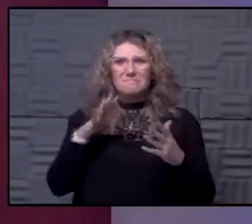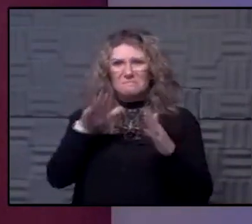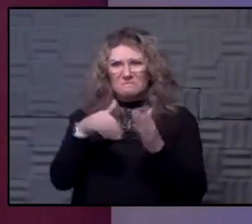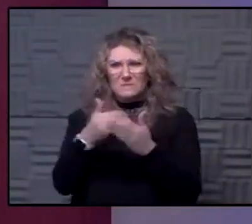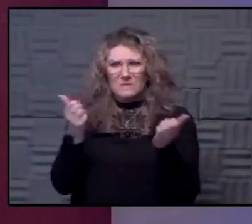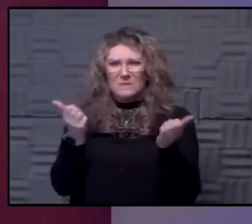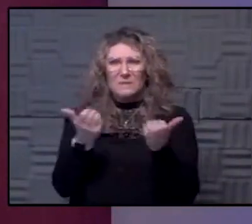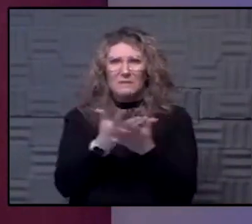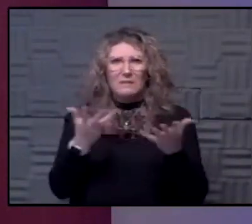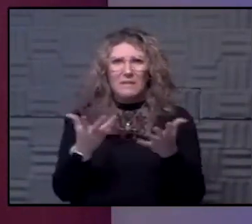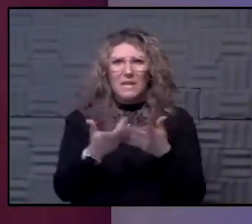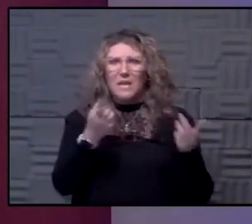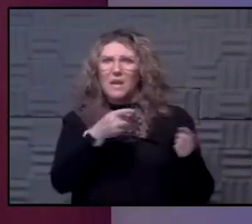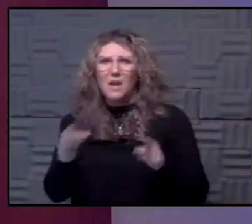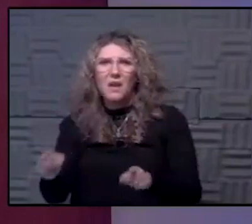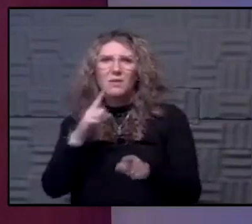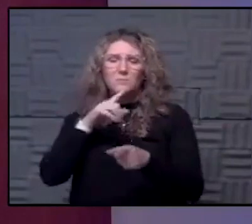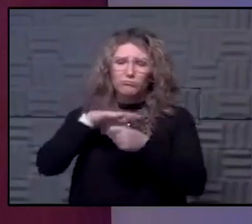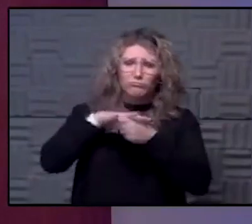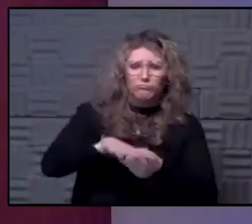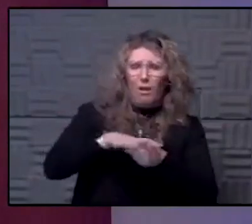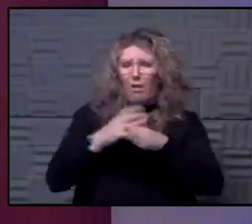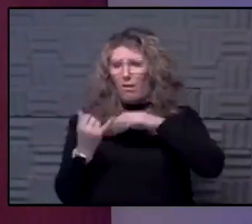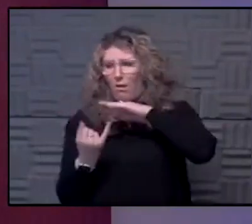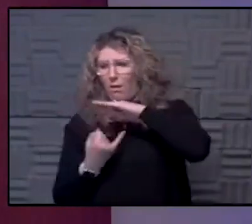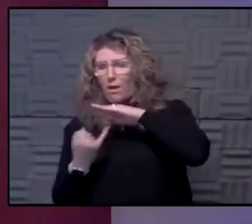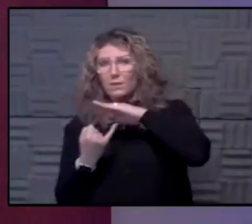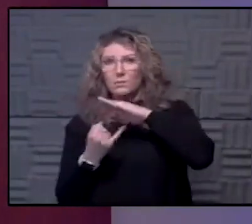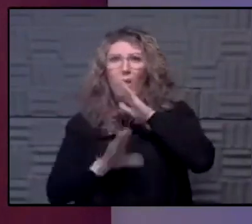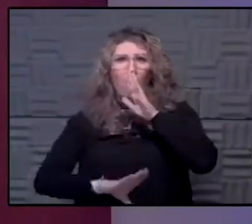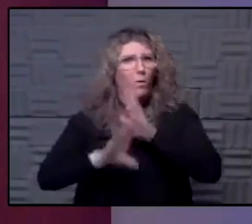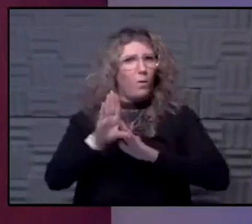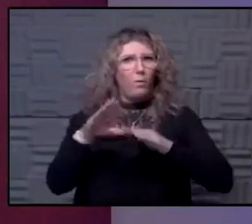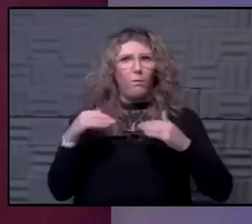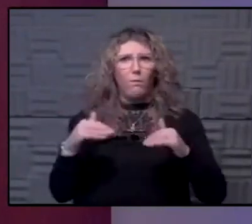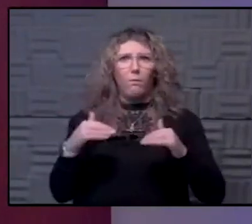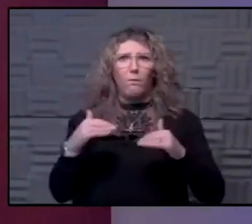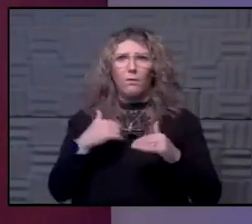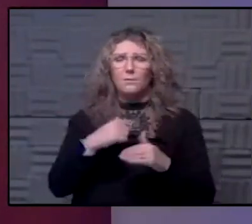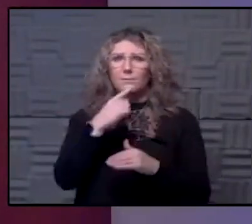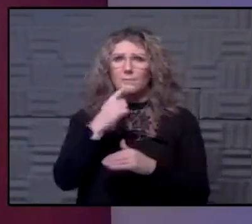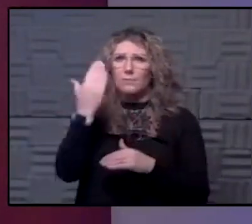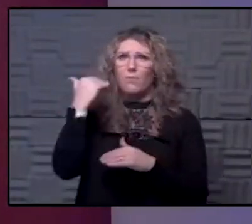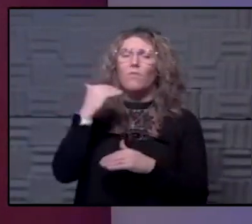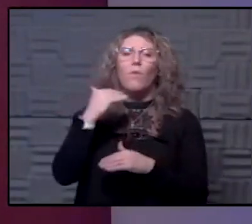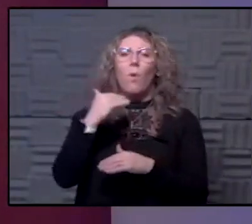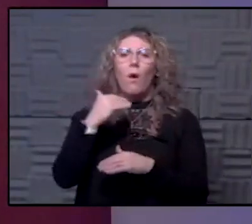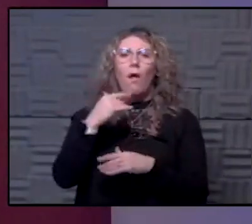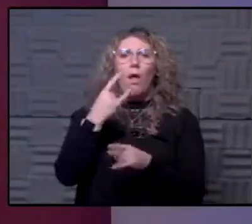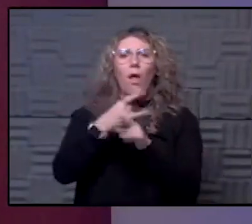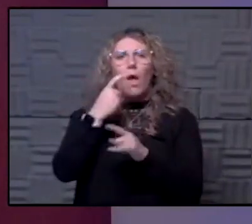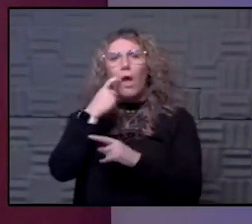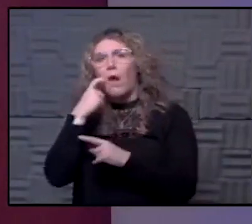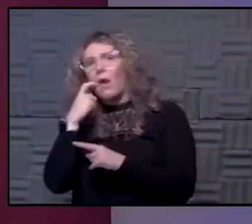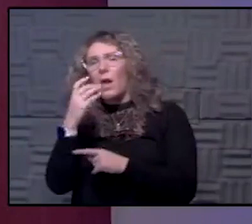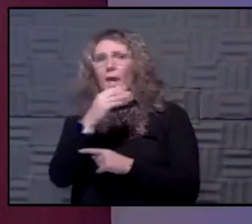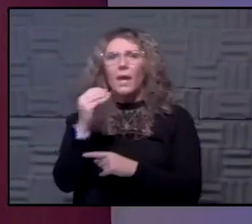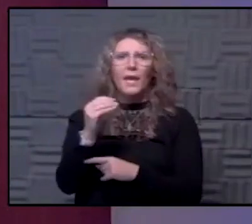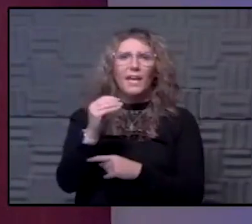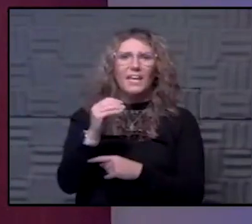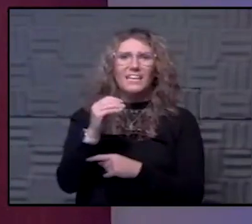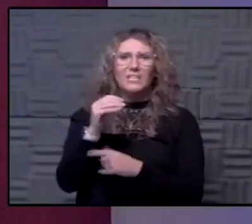pandemic, the stress, the isolation, has really skyrocketed. I've said this before, that alcoholism and cirrhosis I thought used to be